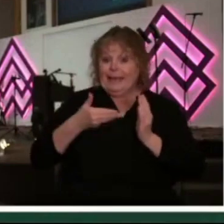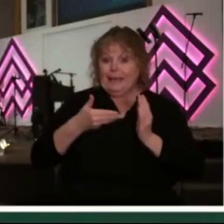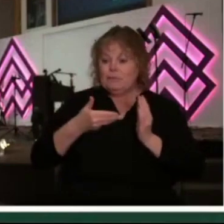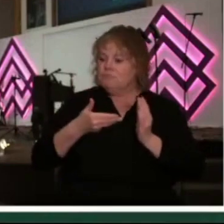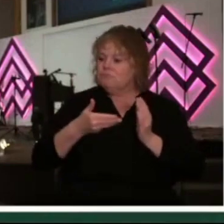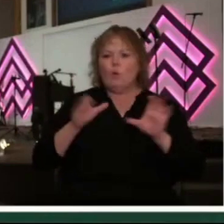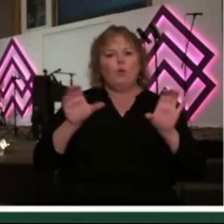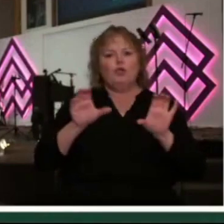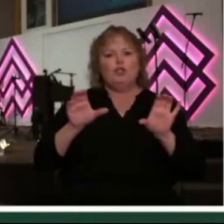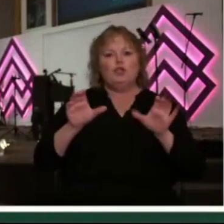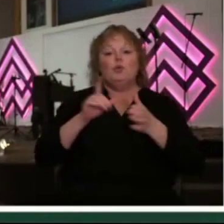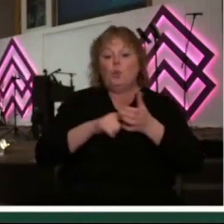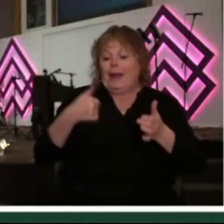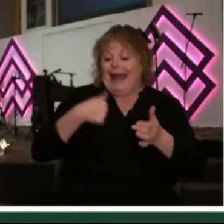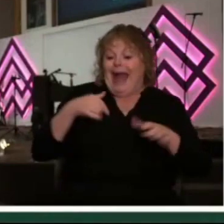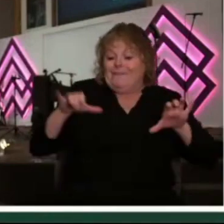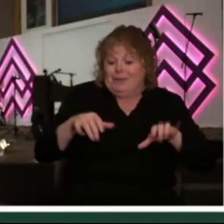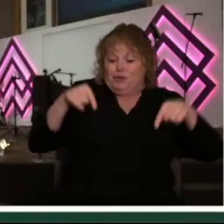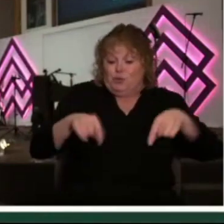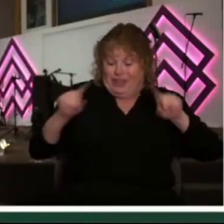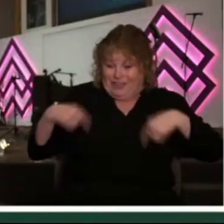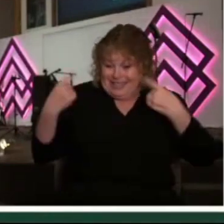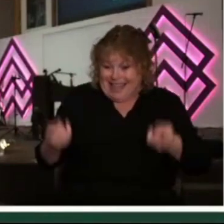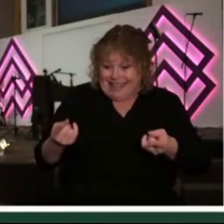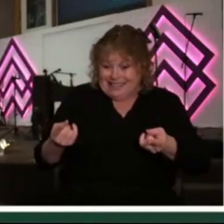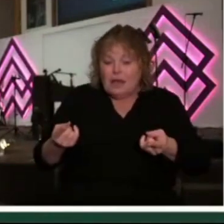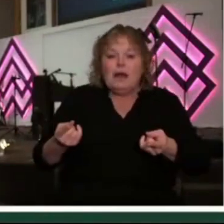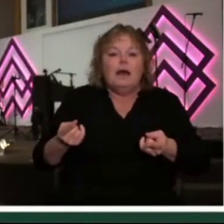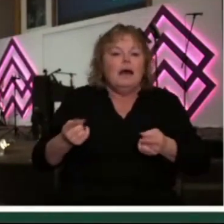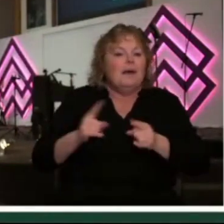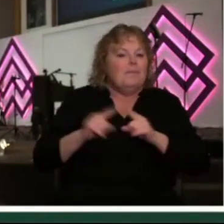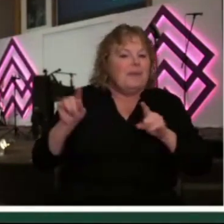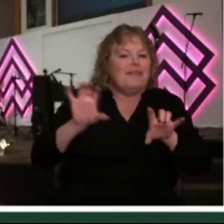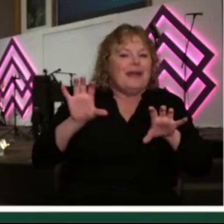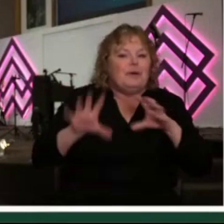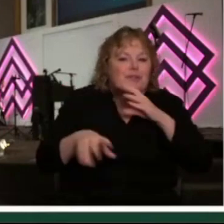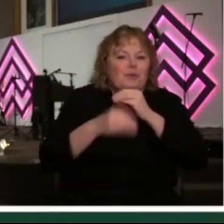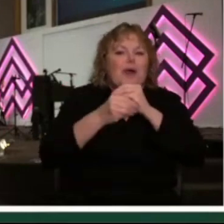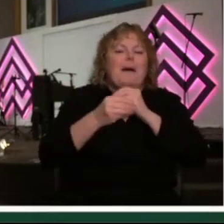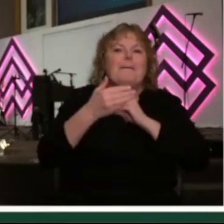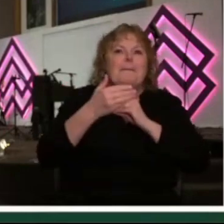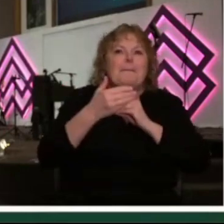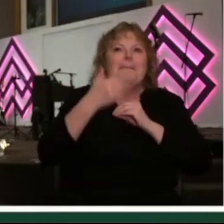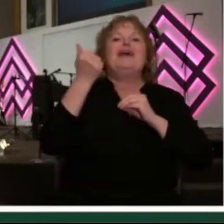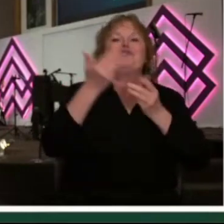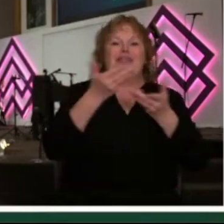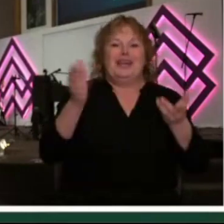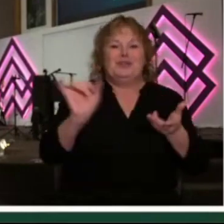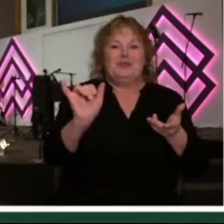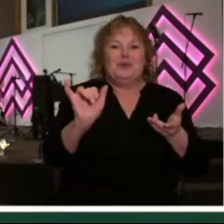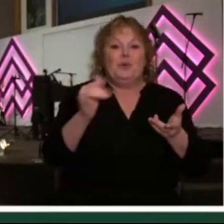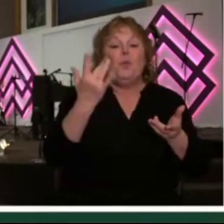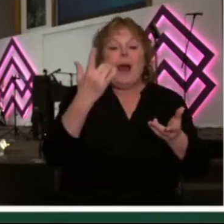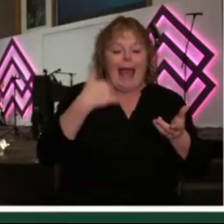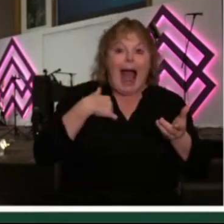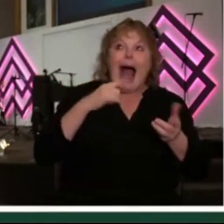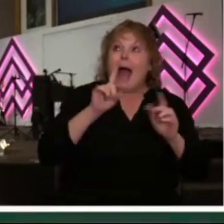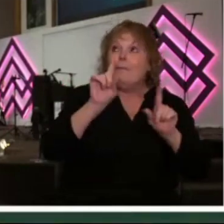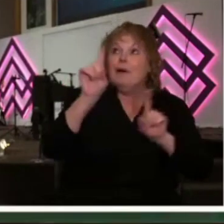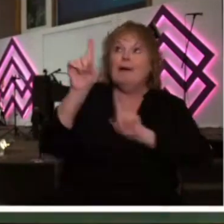do the works that I have been doing, and they will do even greater things than these, because I'm going to the Father."